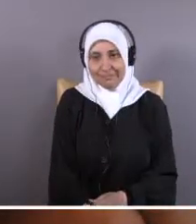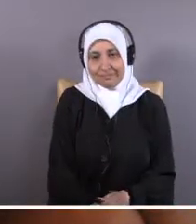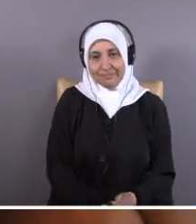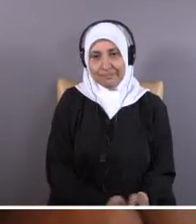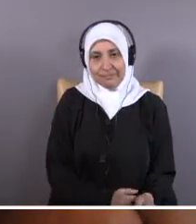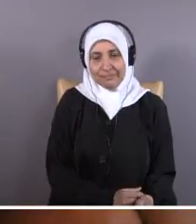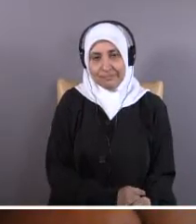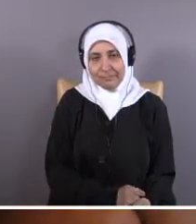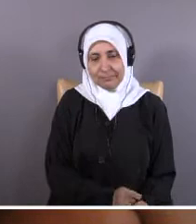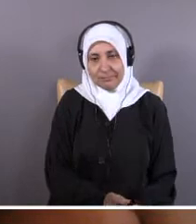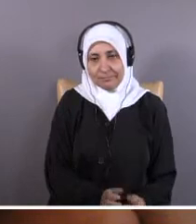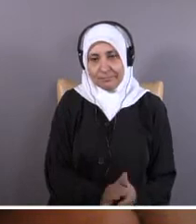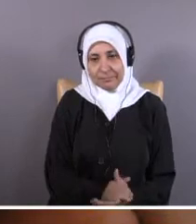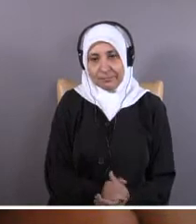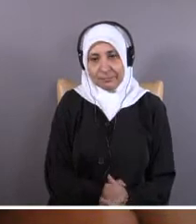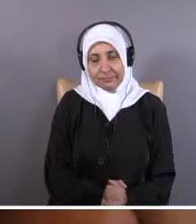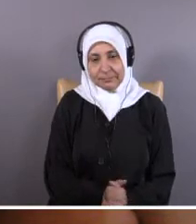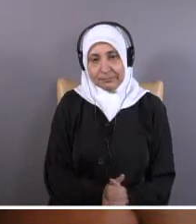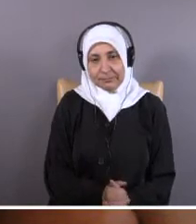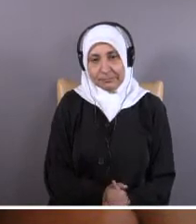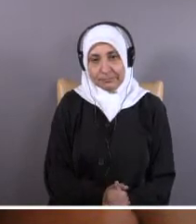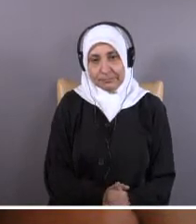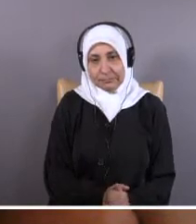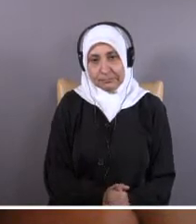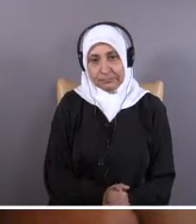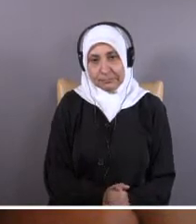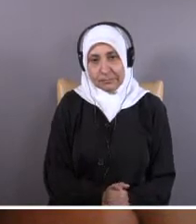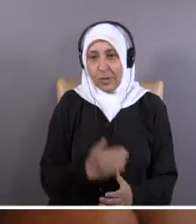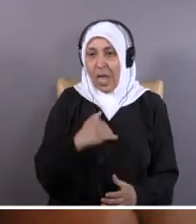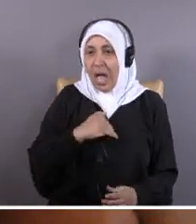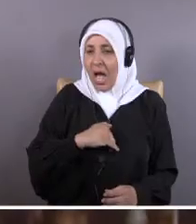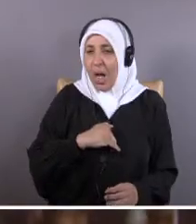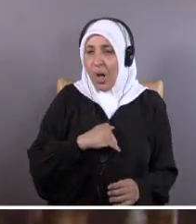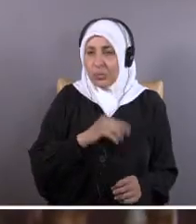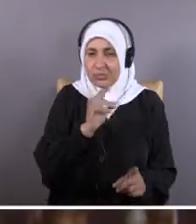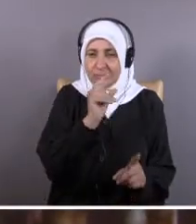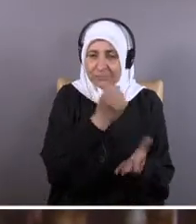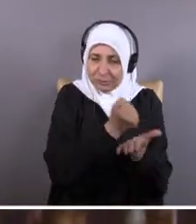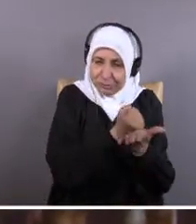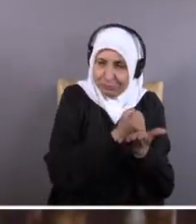this climate crisis we're going through.